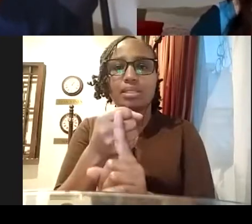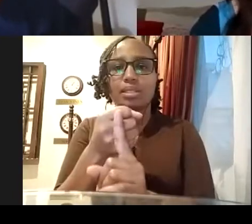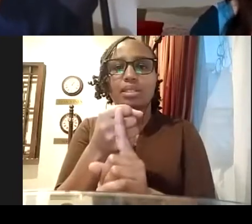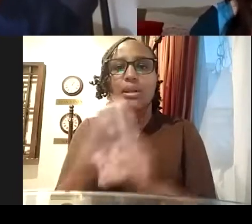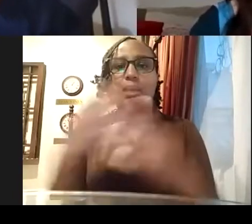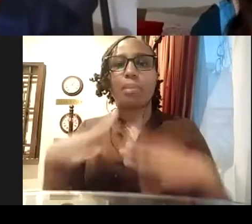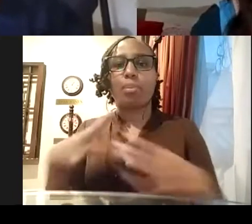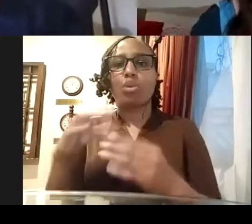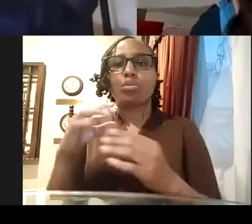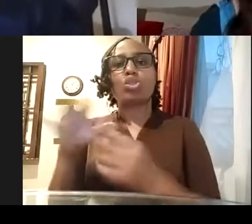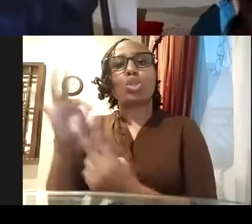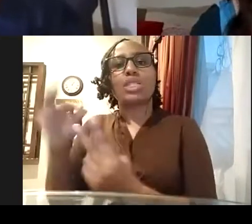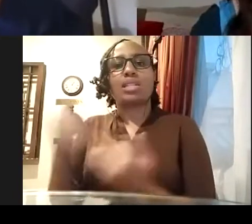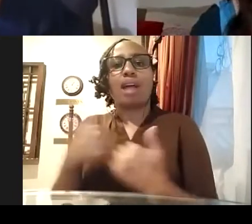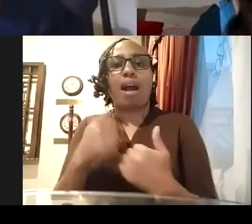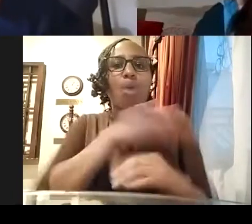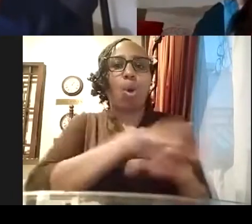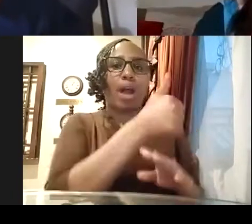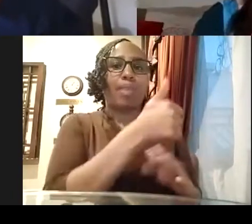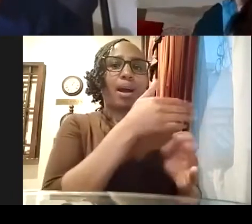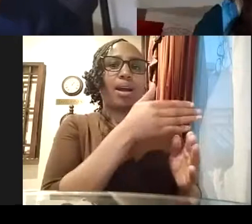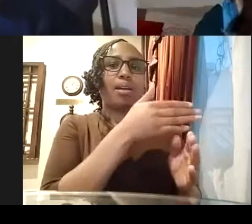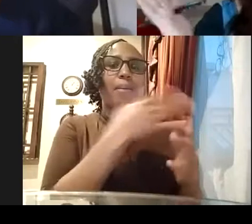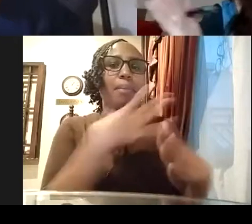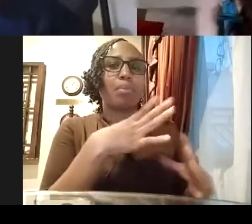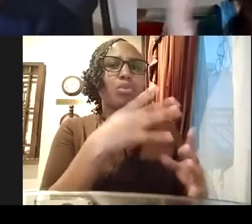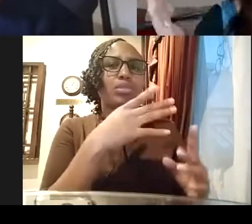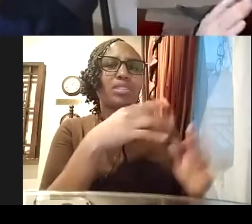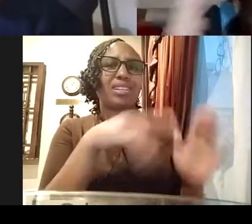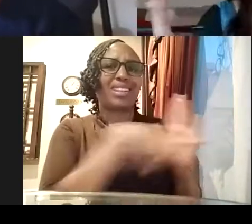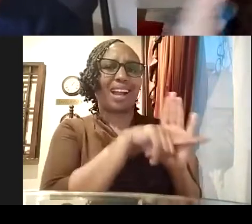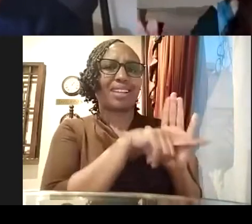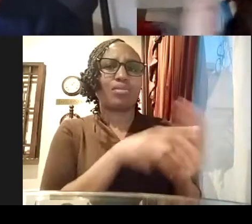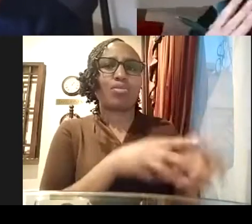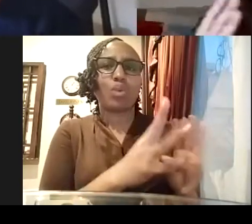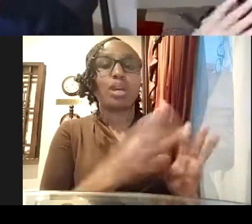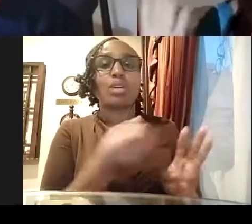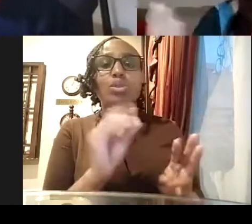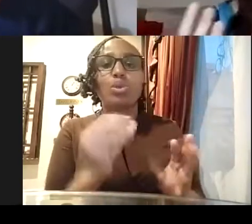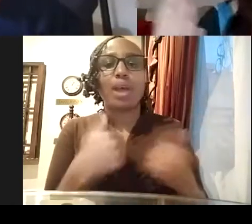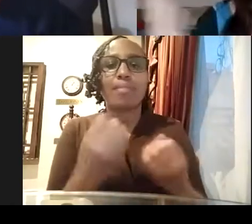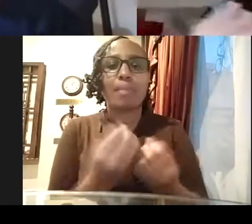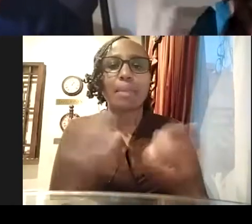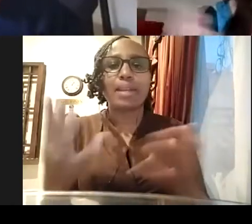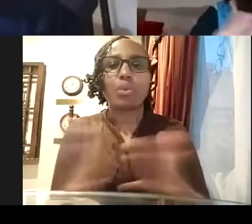people, and often in devastating ways. So there's so many, many ways that choice